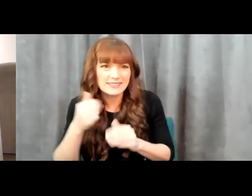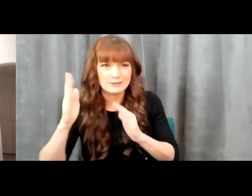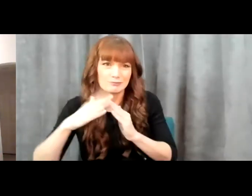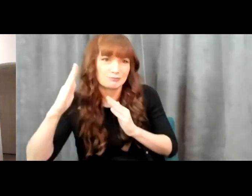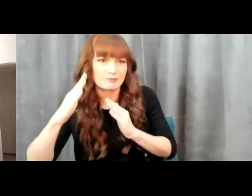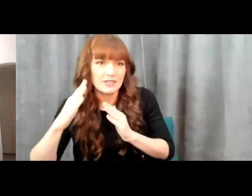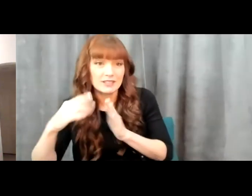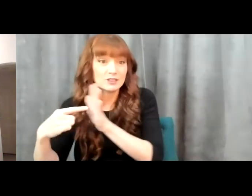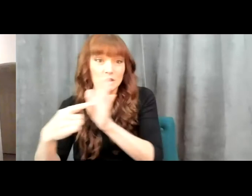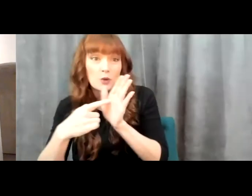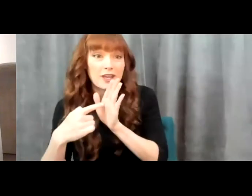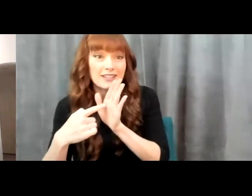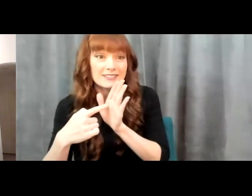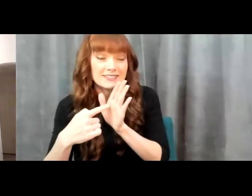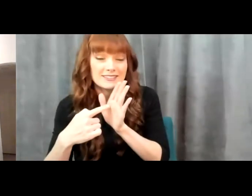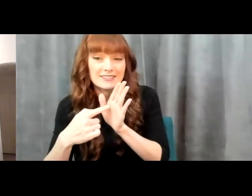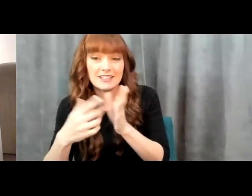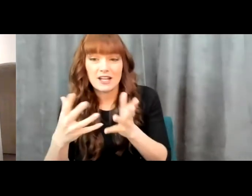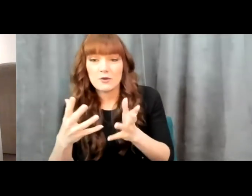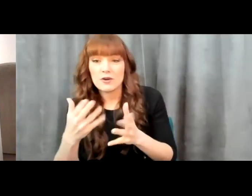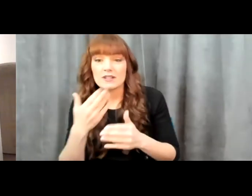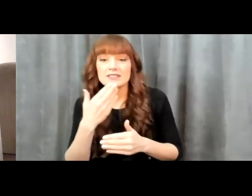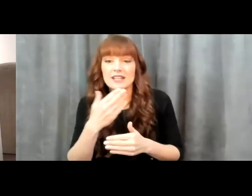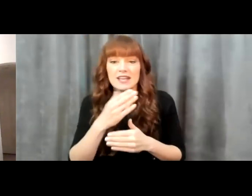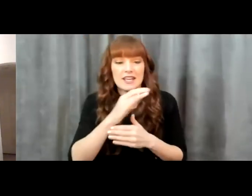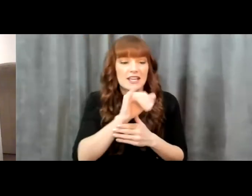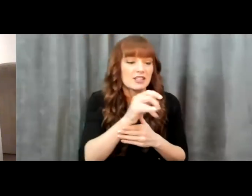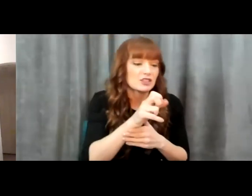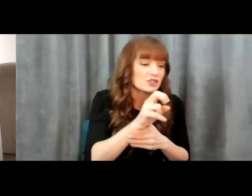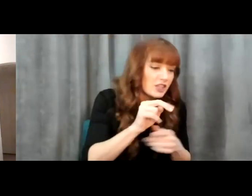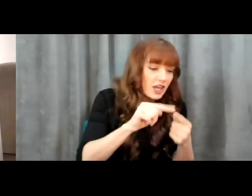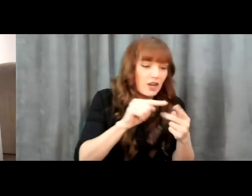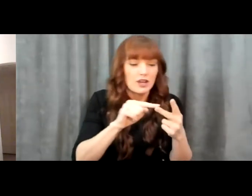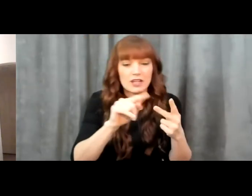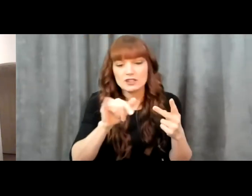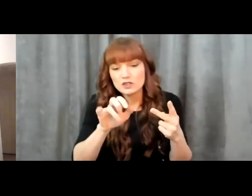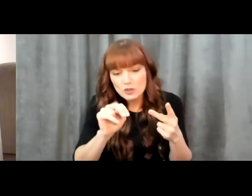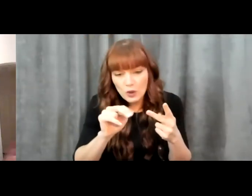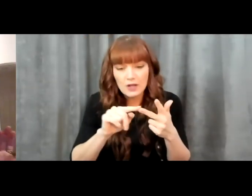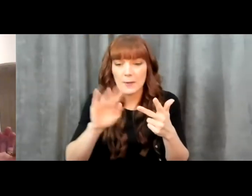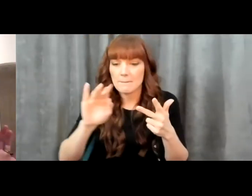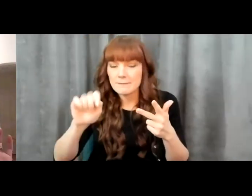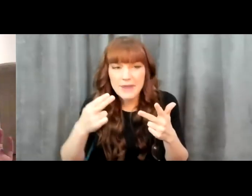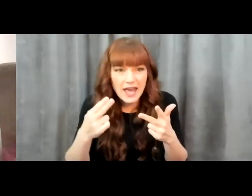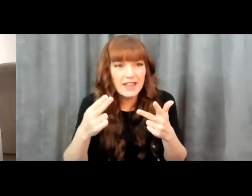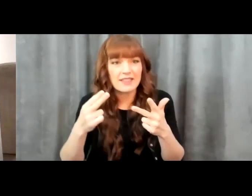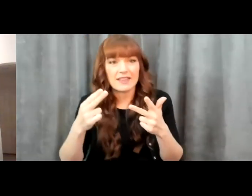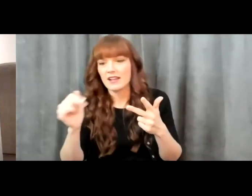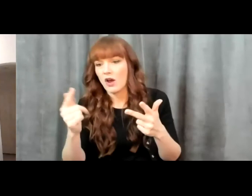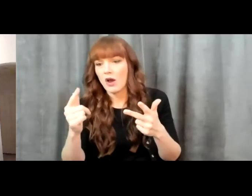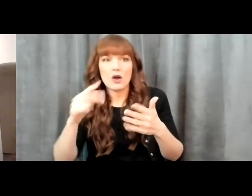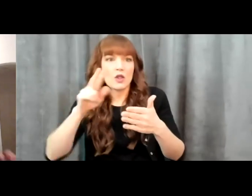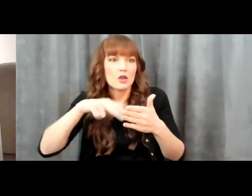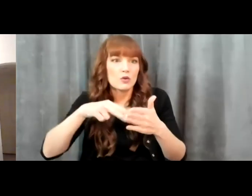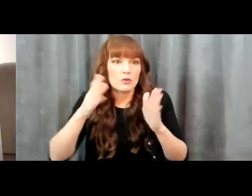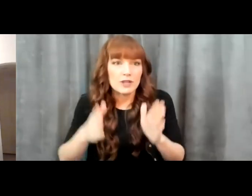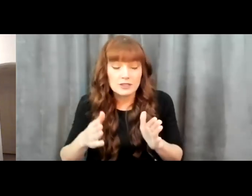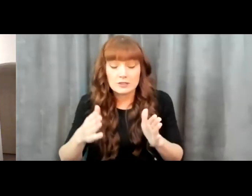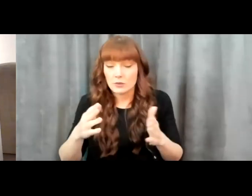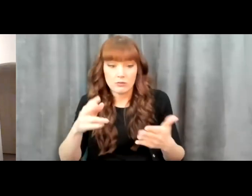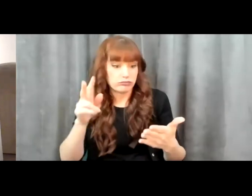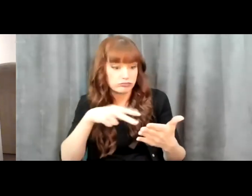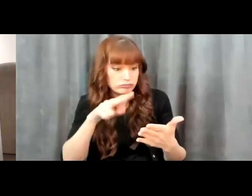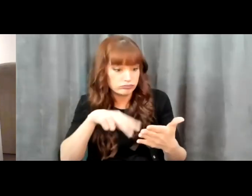it. And so I wanna thank Jaren and Jordan and Jeffrey and Beth and all our readers for going through thousands of